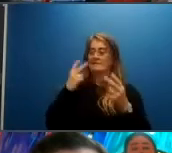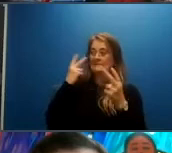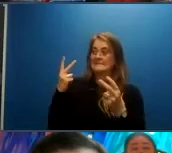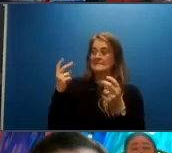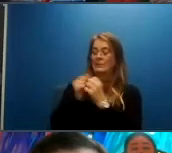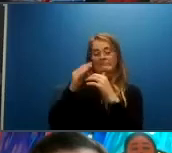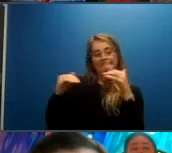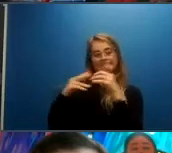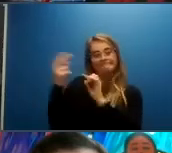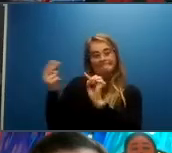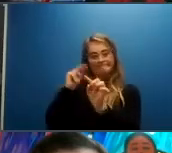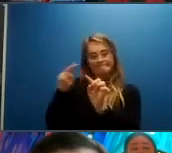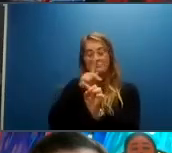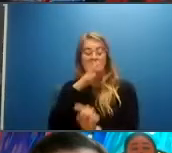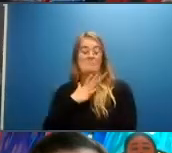experience that